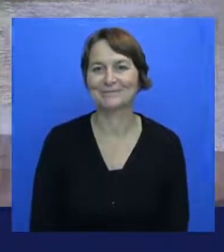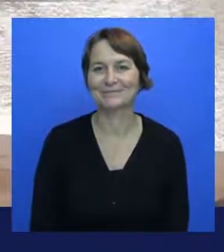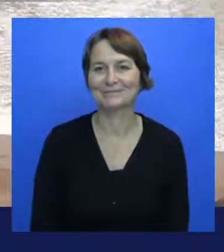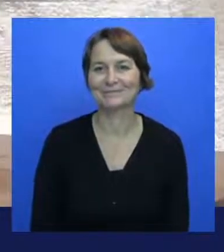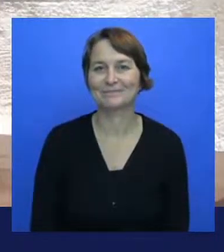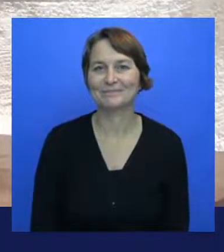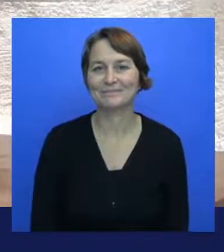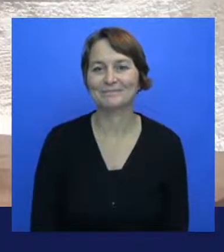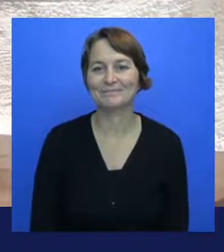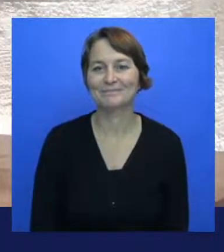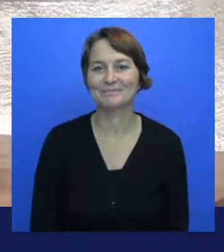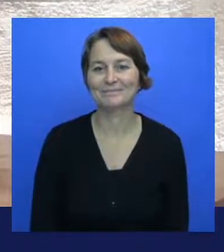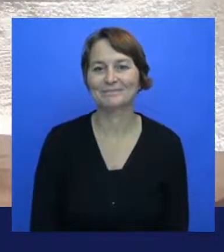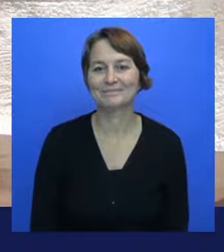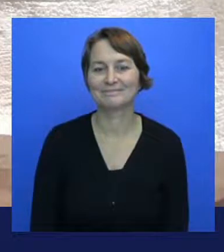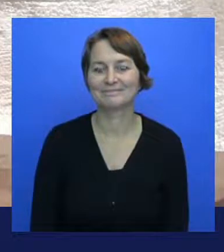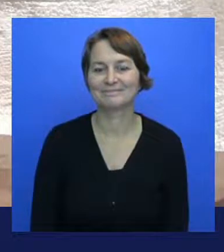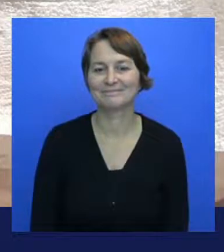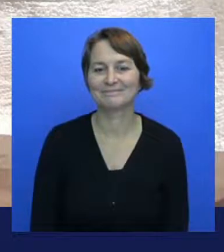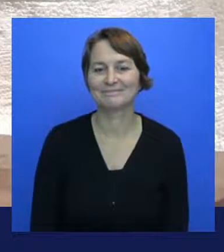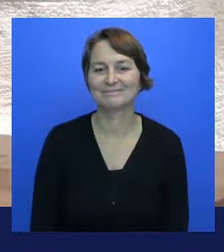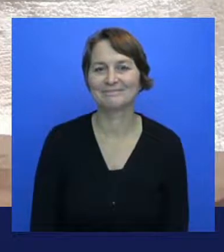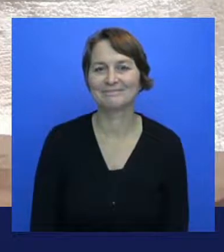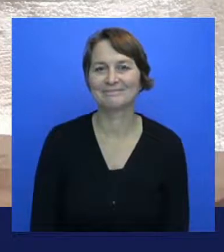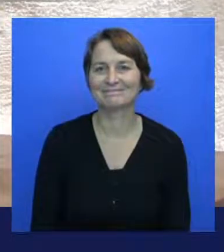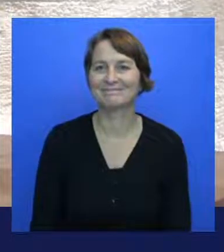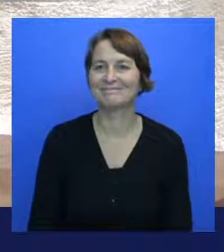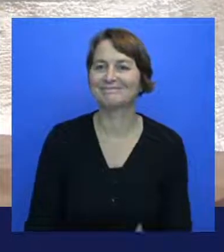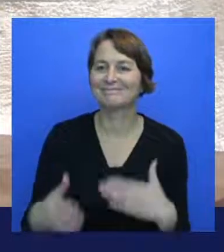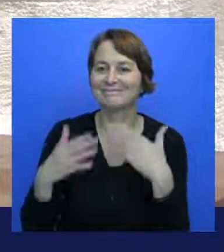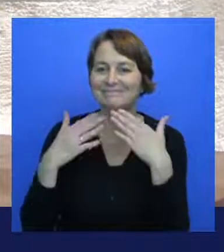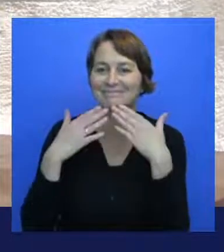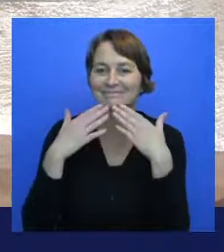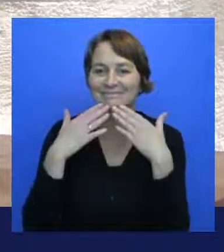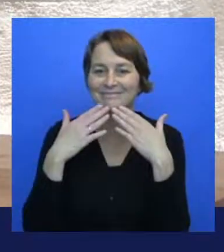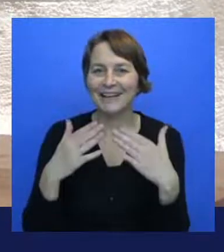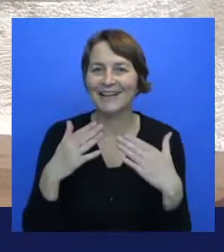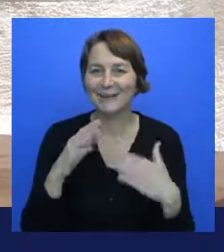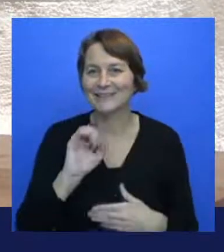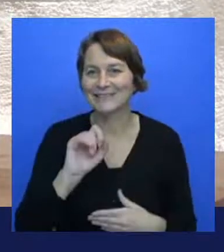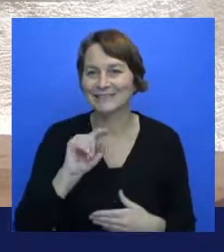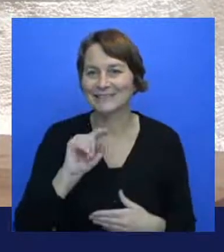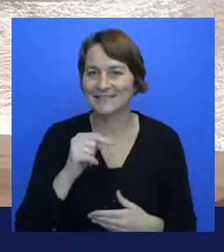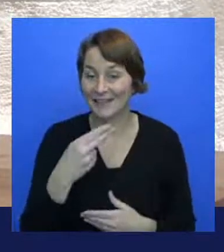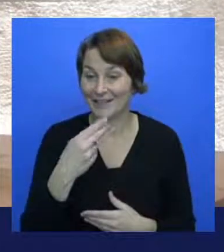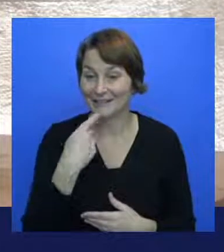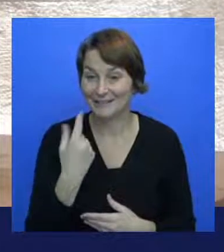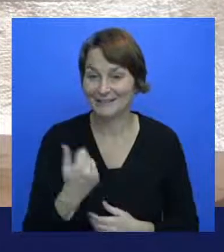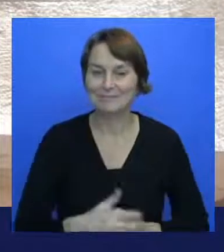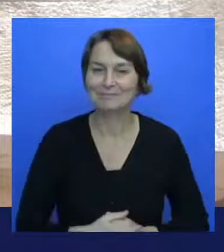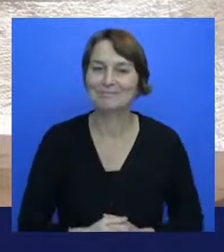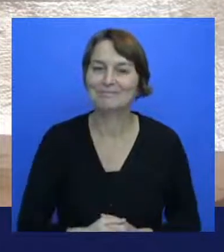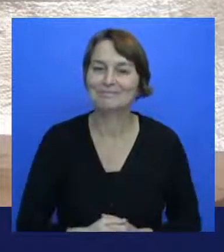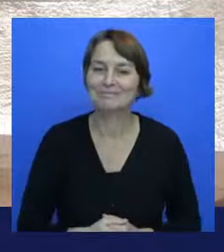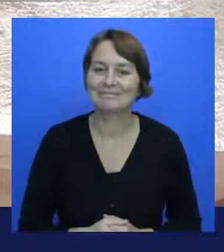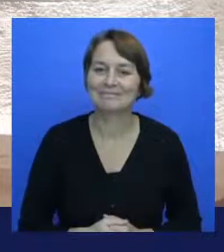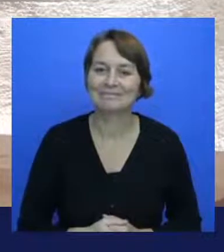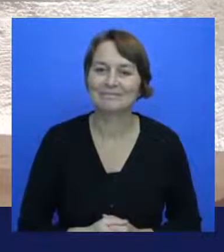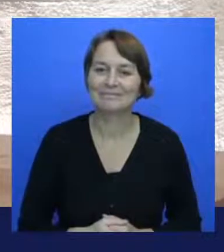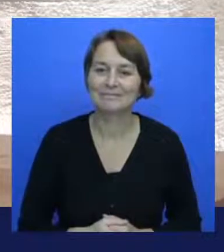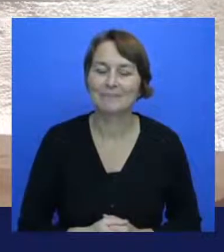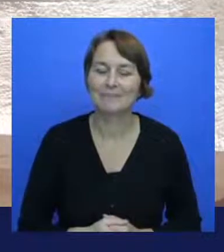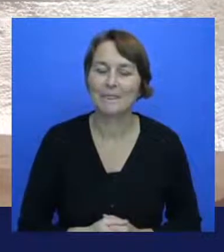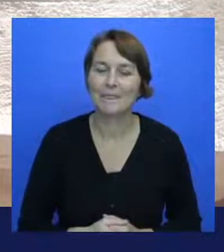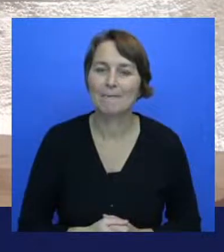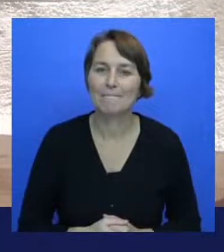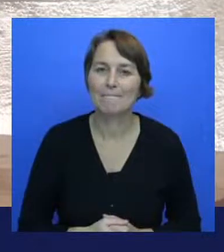That was awesome. Thanks, I'm glad I'm one of the neats and the scruffs. You are a neat set. Well, you know, folks, I don't know the